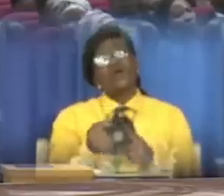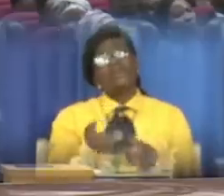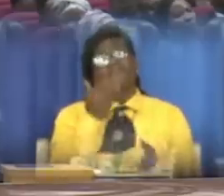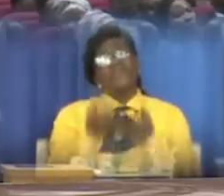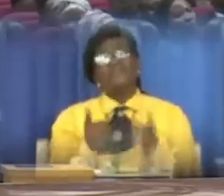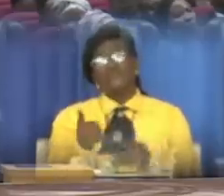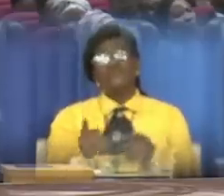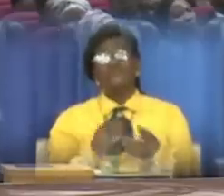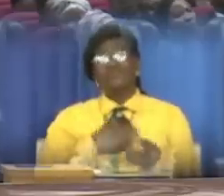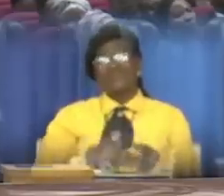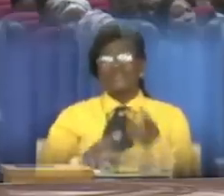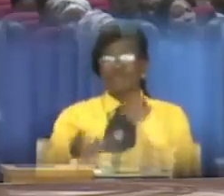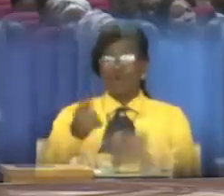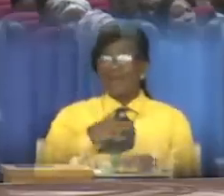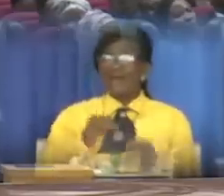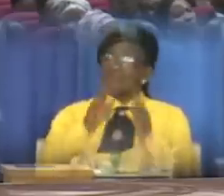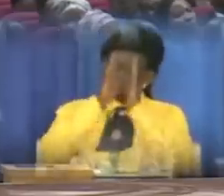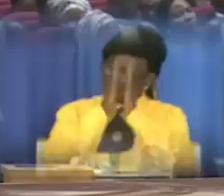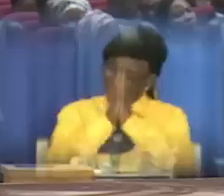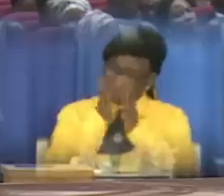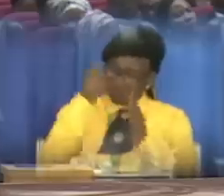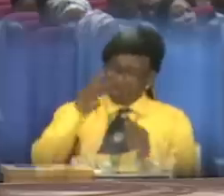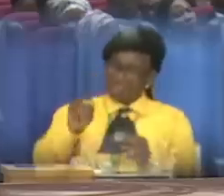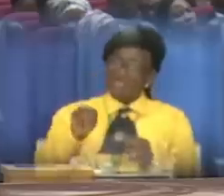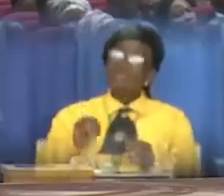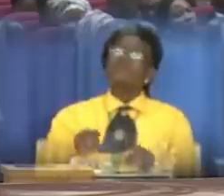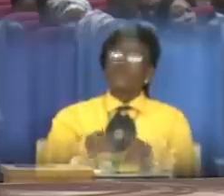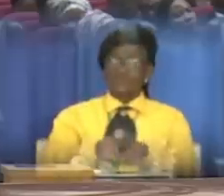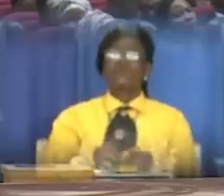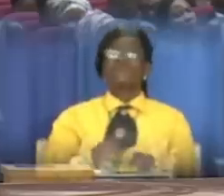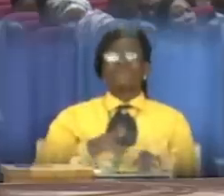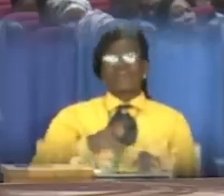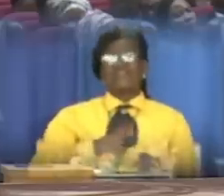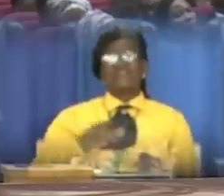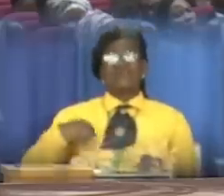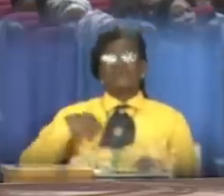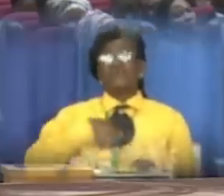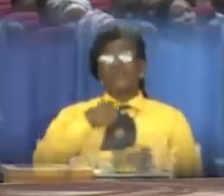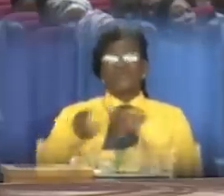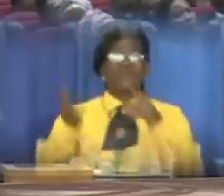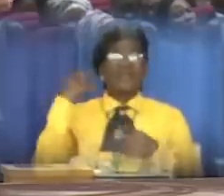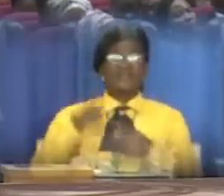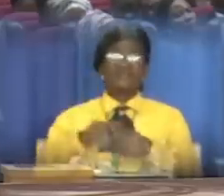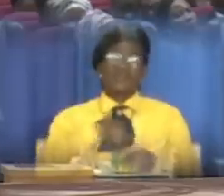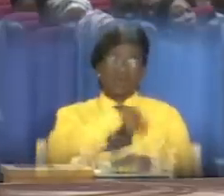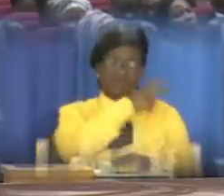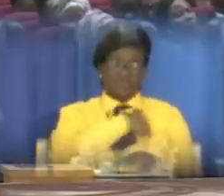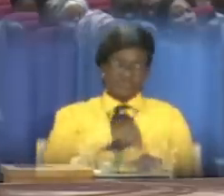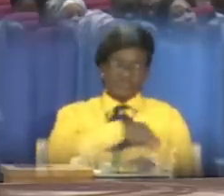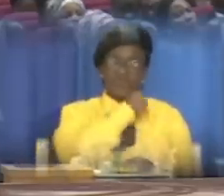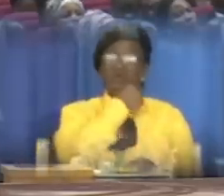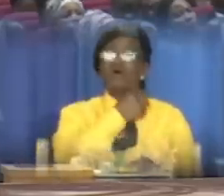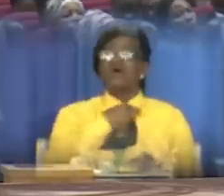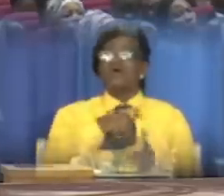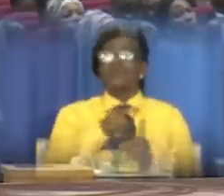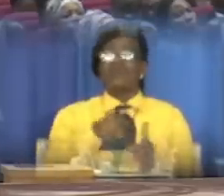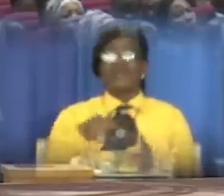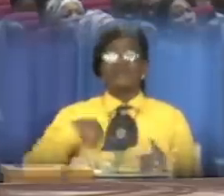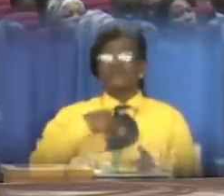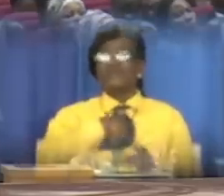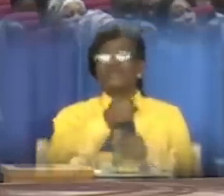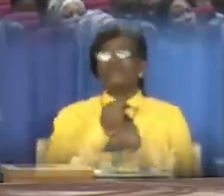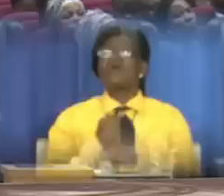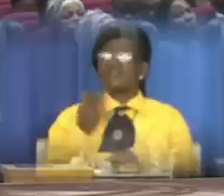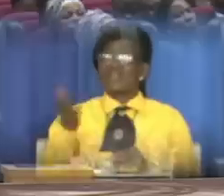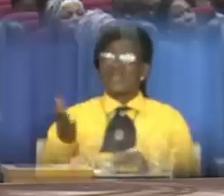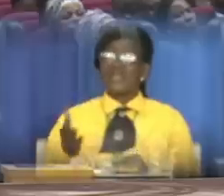So we went to the hospital. When we got to the hospital, because he was a wealthy man, he got a room all